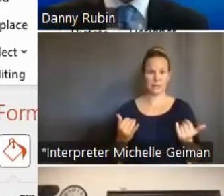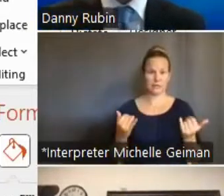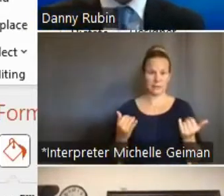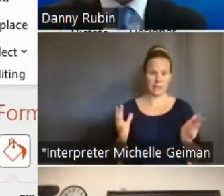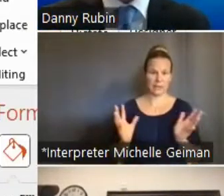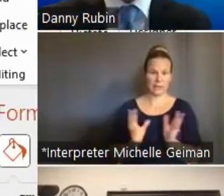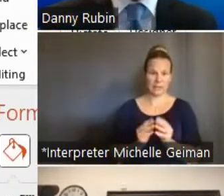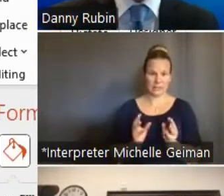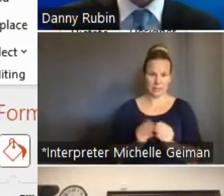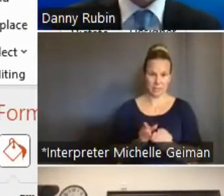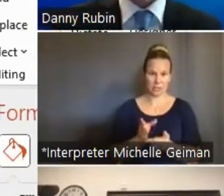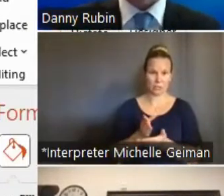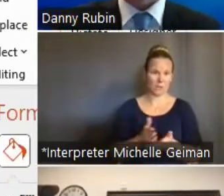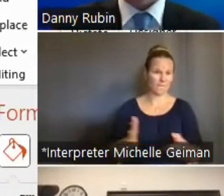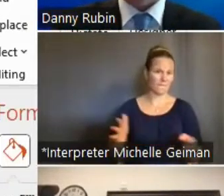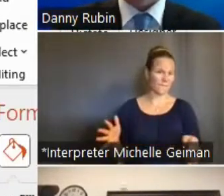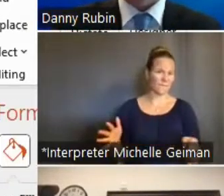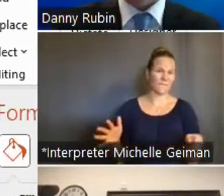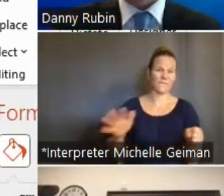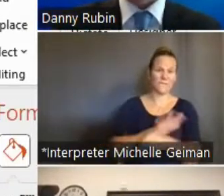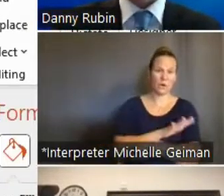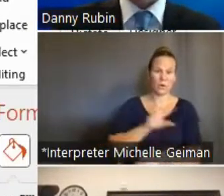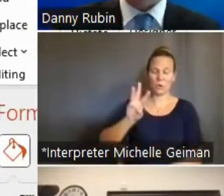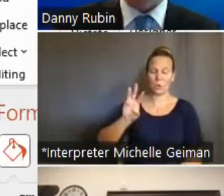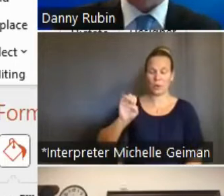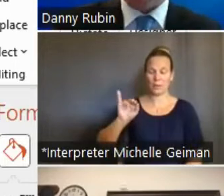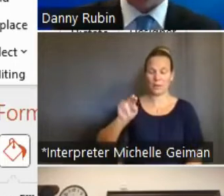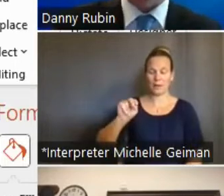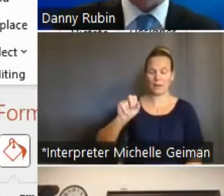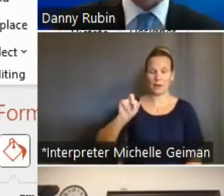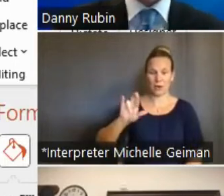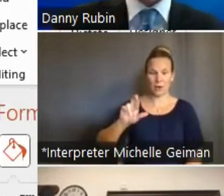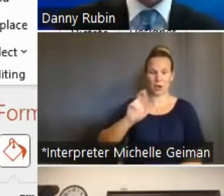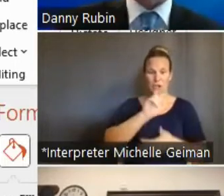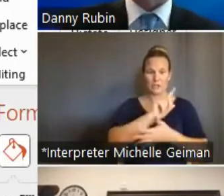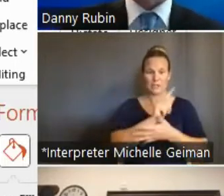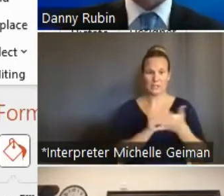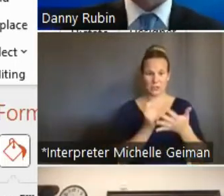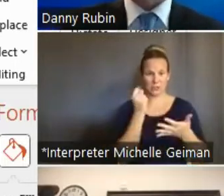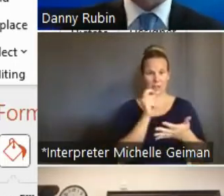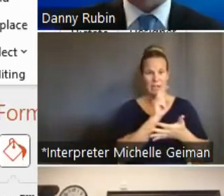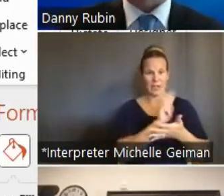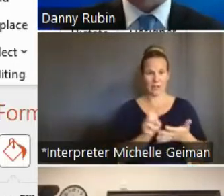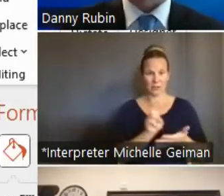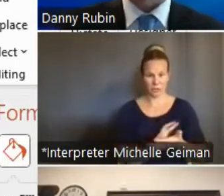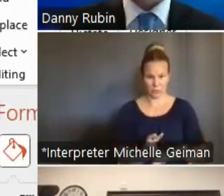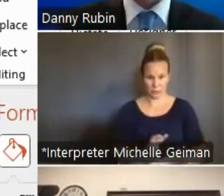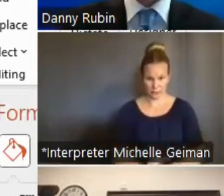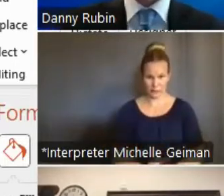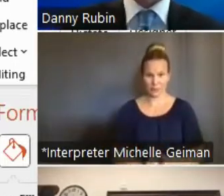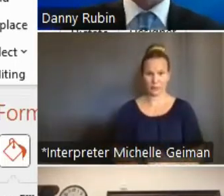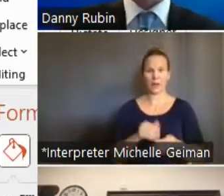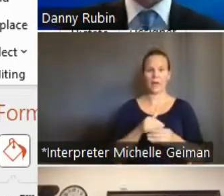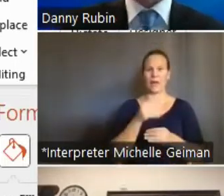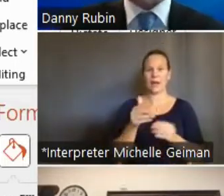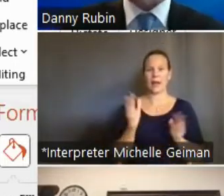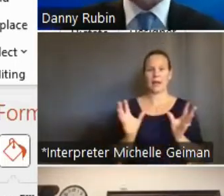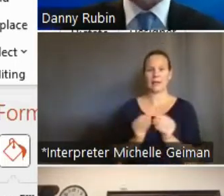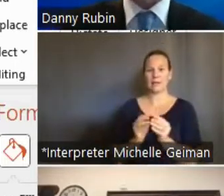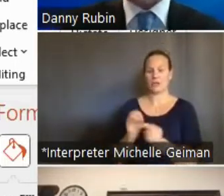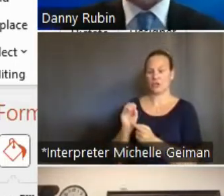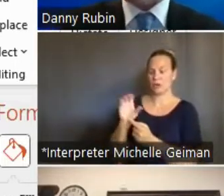series every 2 weeks. And our next session will be on October 5th. We're talking